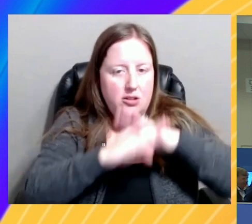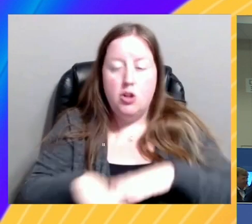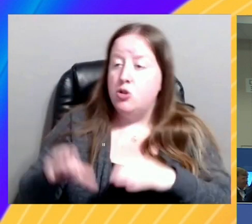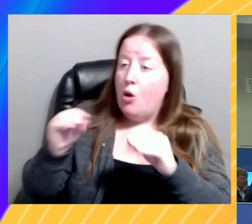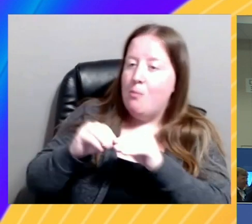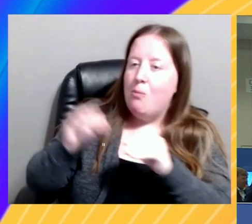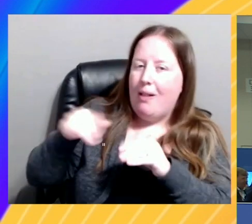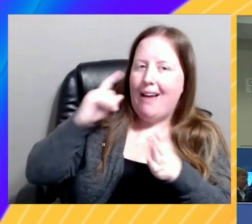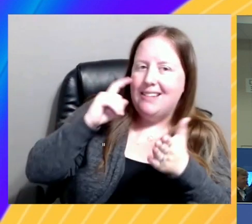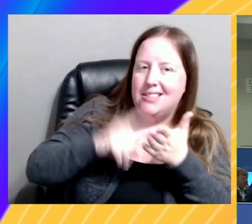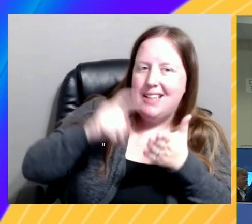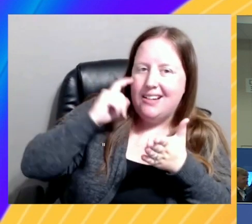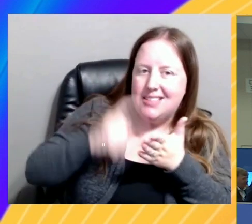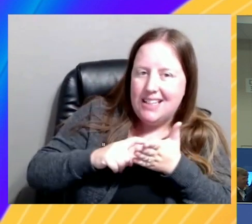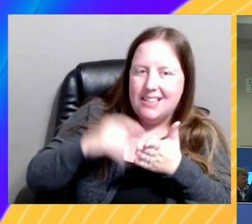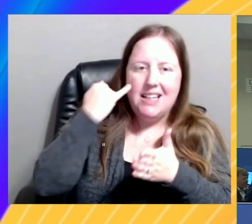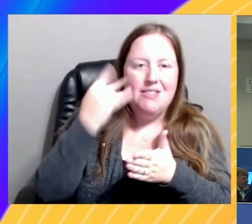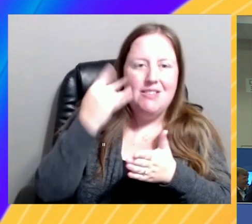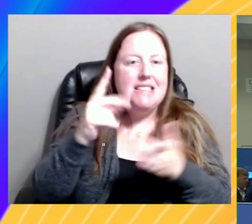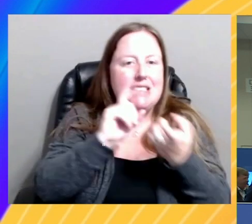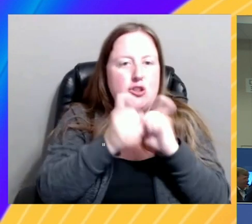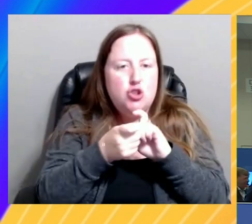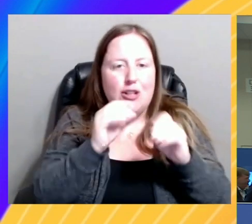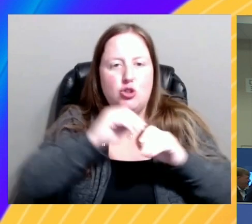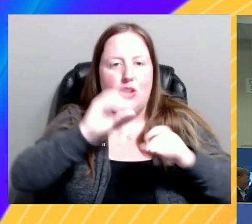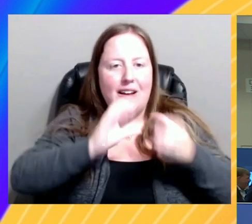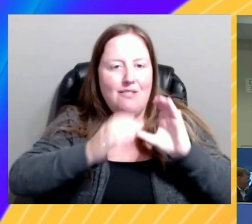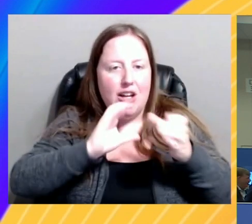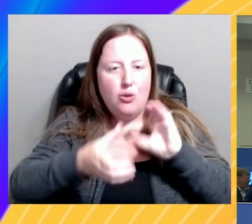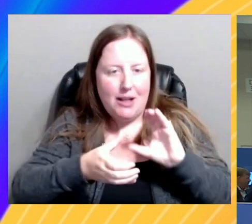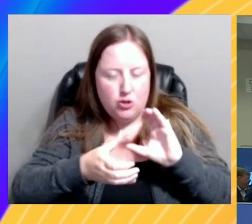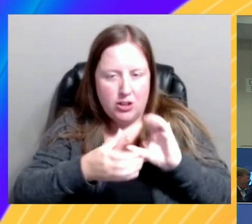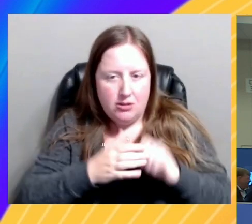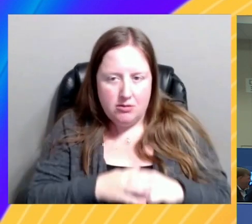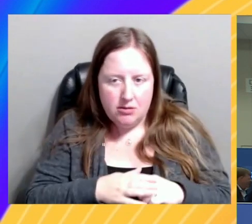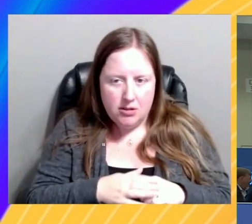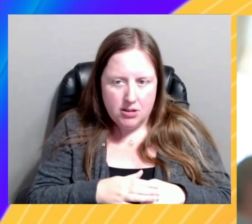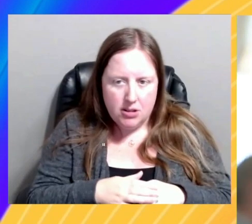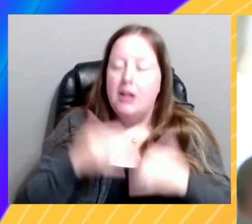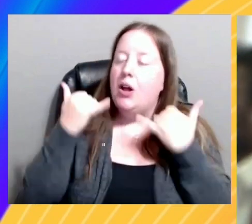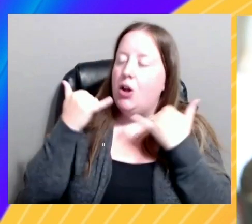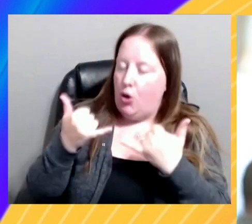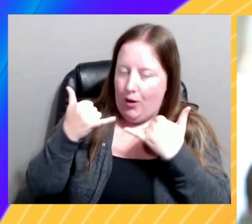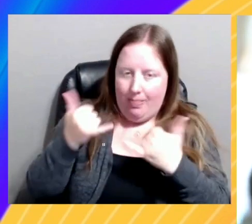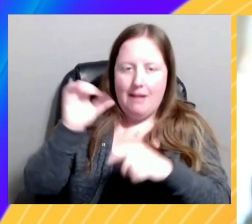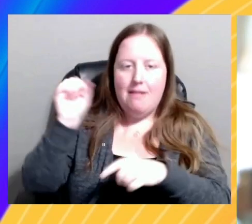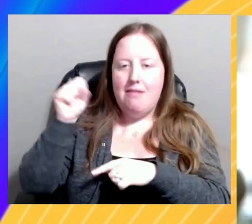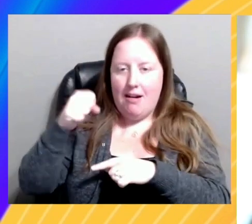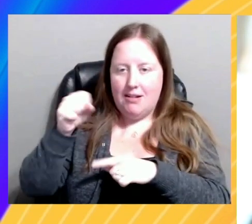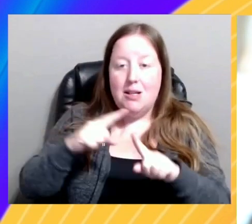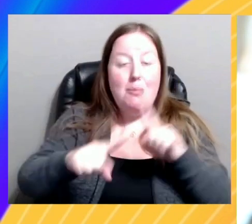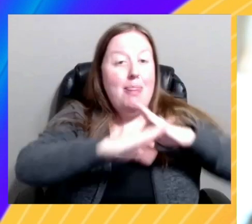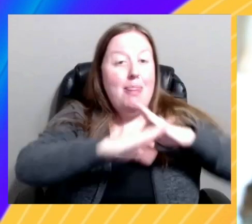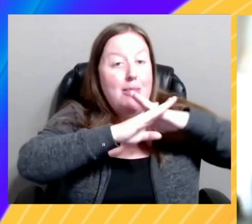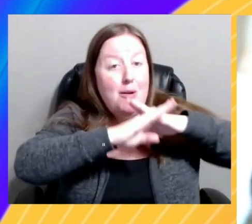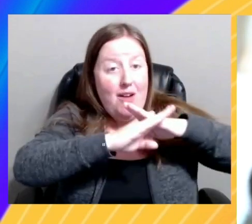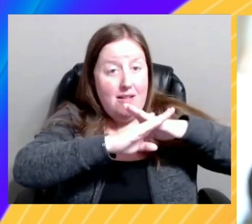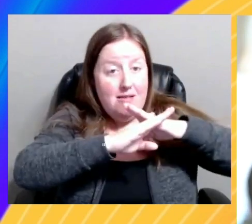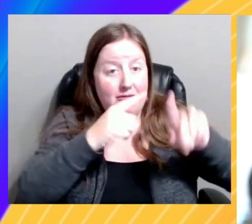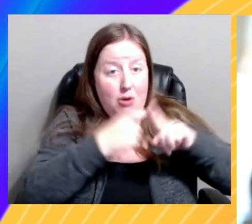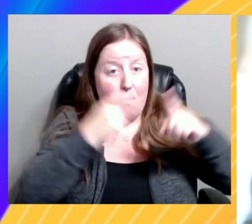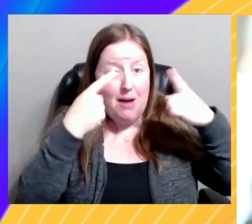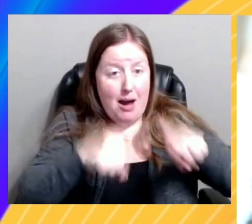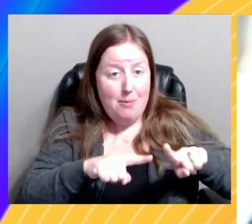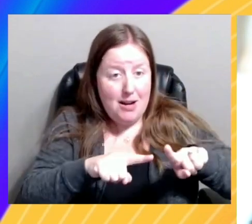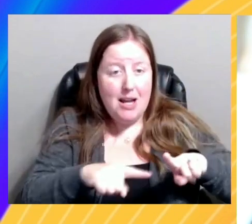detecting a change in some kind of configuration. The current way, yes. Yes. The preventative way is more of putting